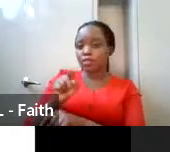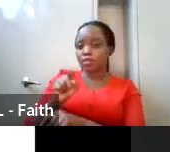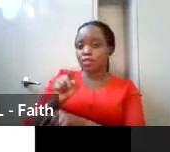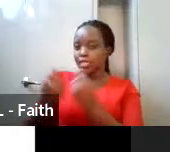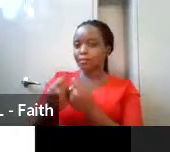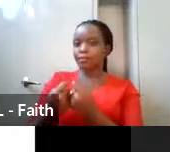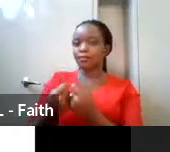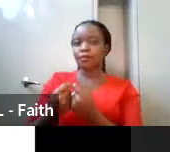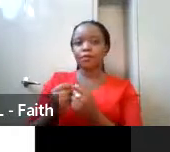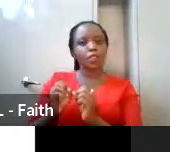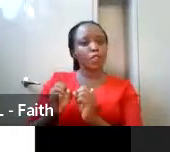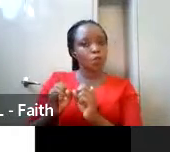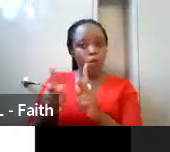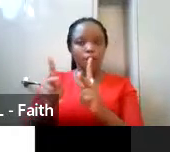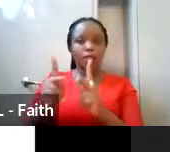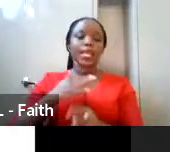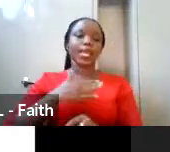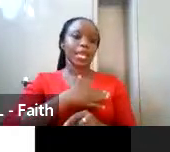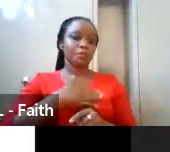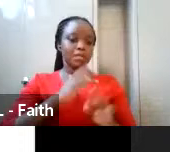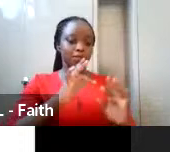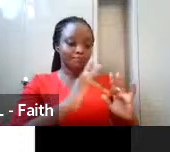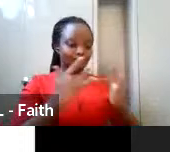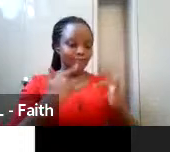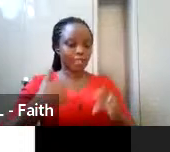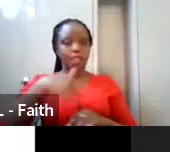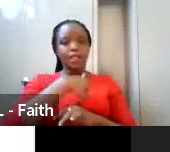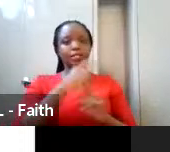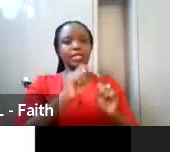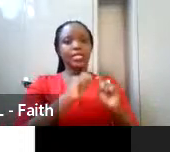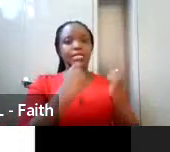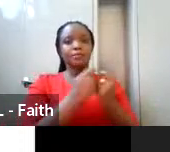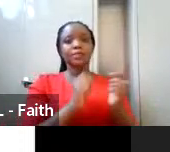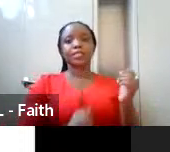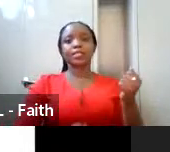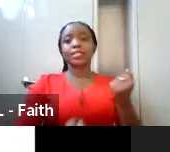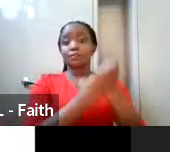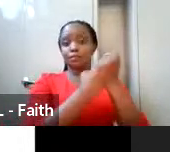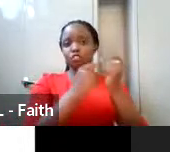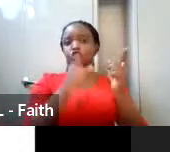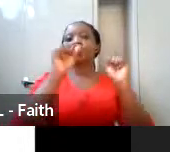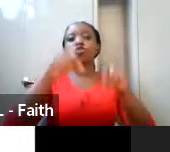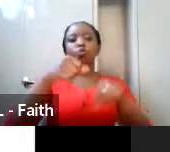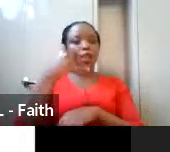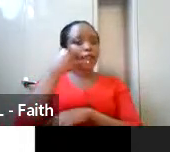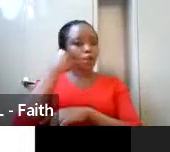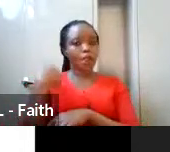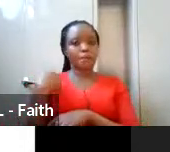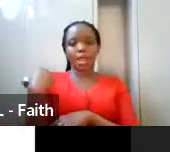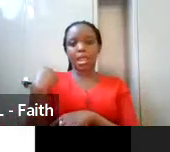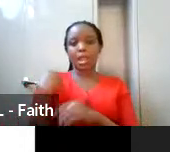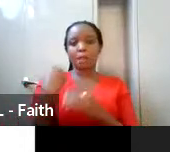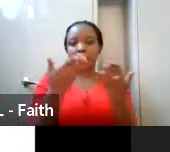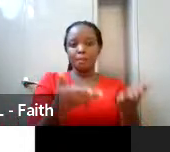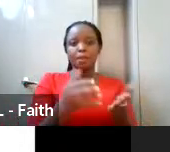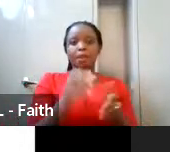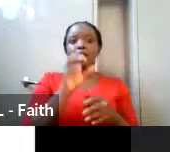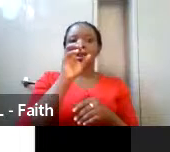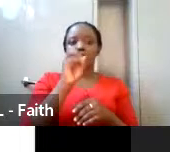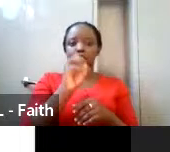Okay, Conrad, kindly email us on team support. You can also call my extension on